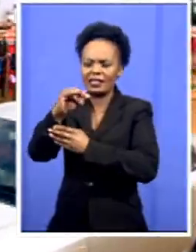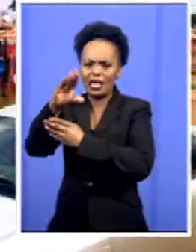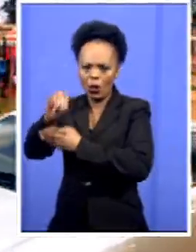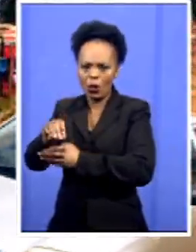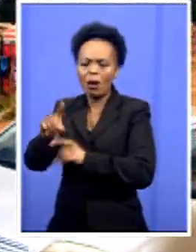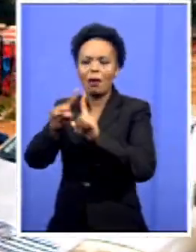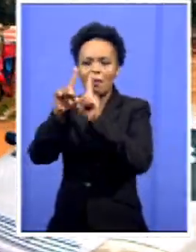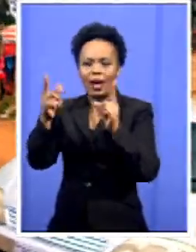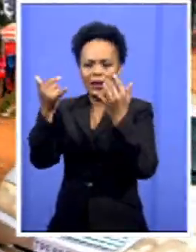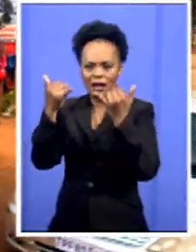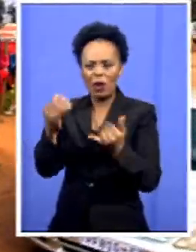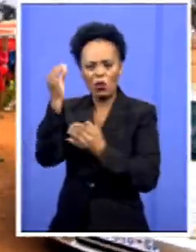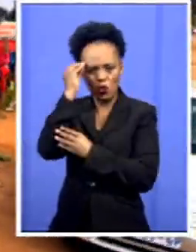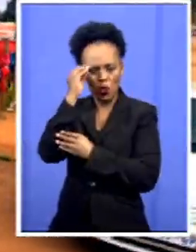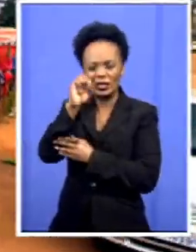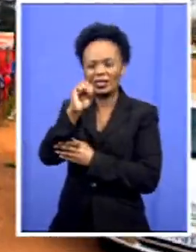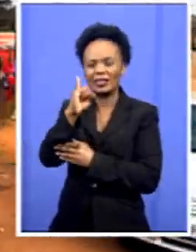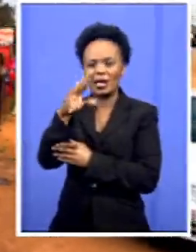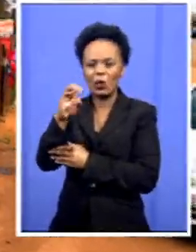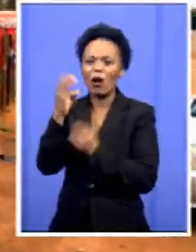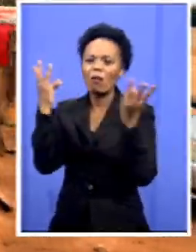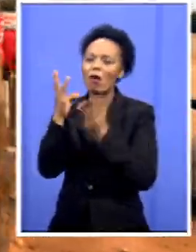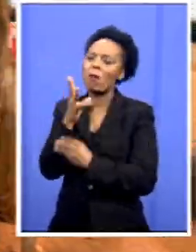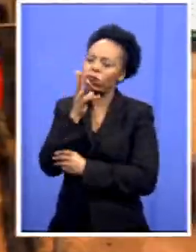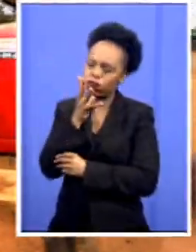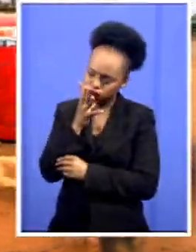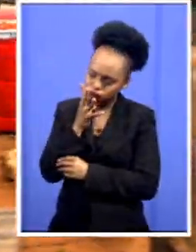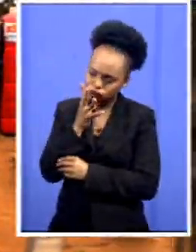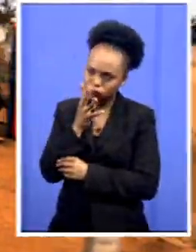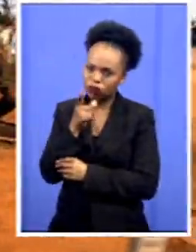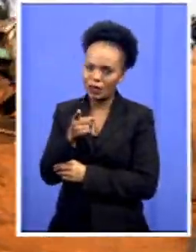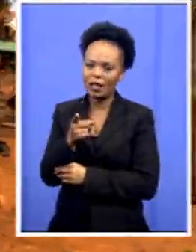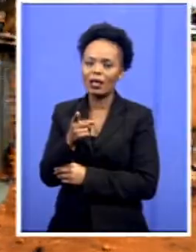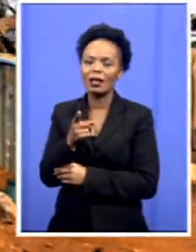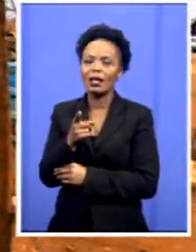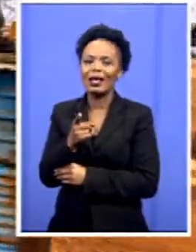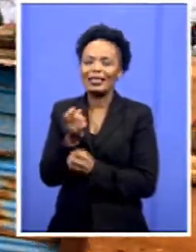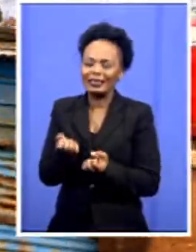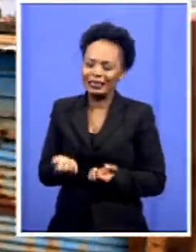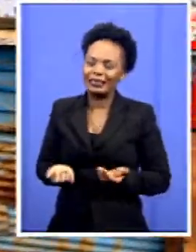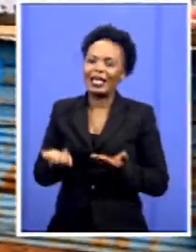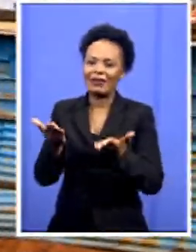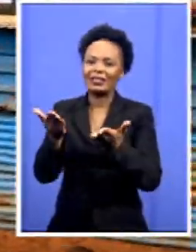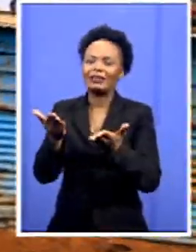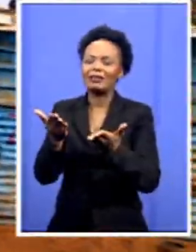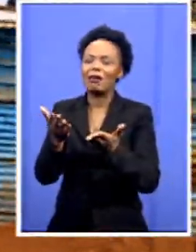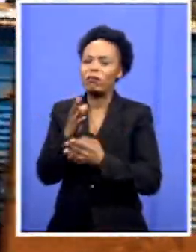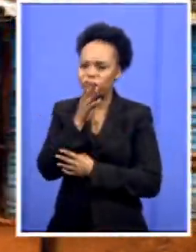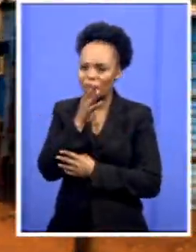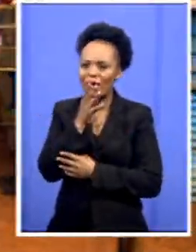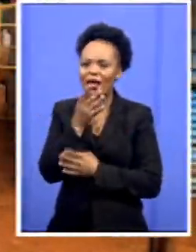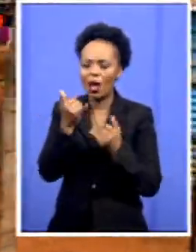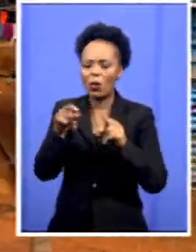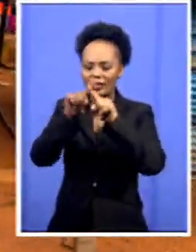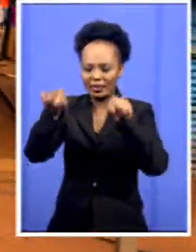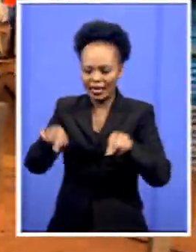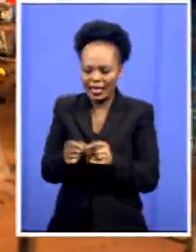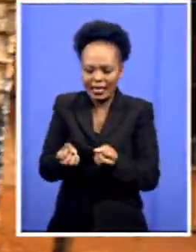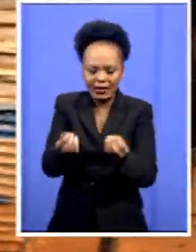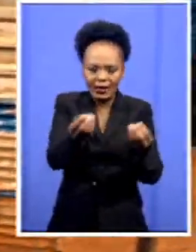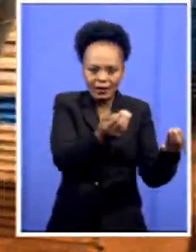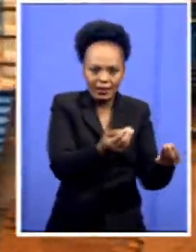now, Sicelo is growing. So because we're issuing out more service stands, we've realized that we need to also ensure that